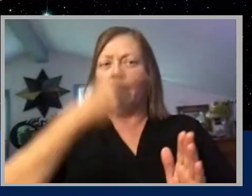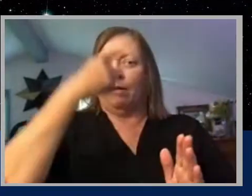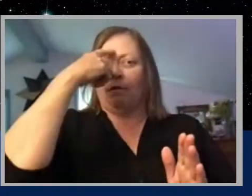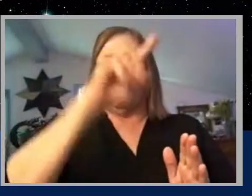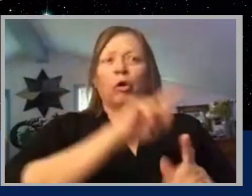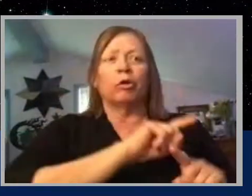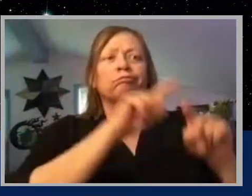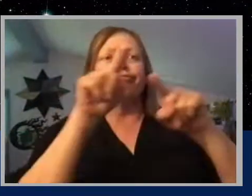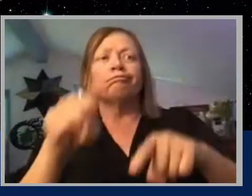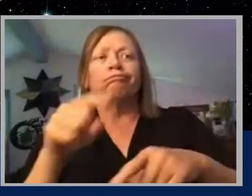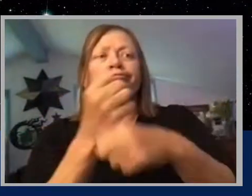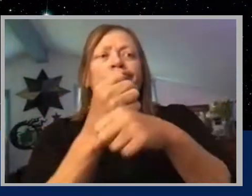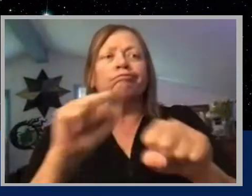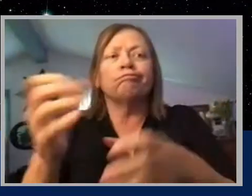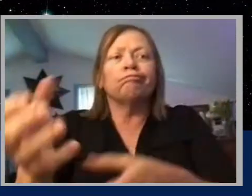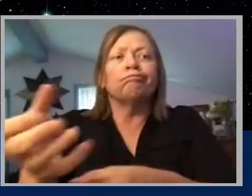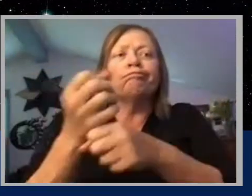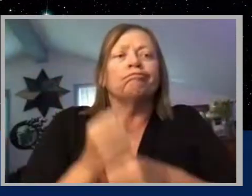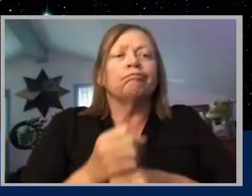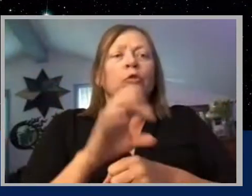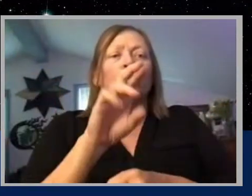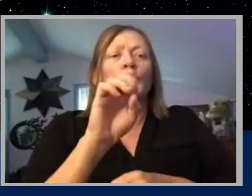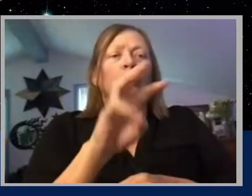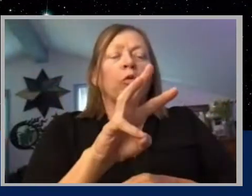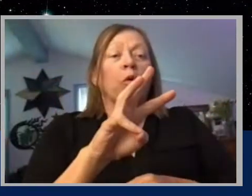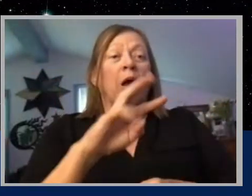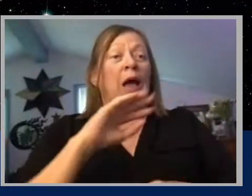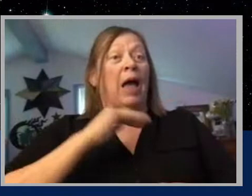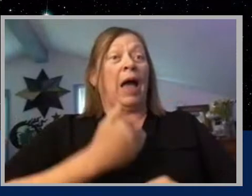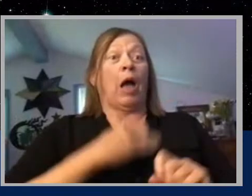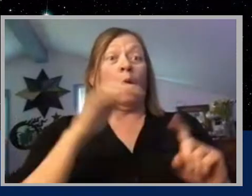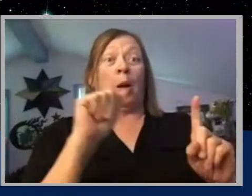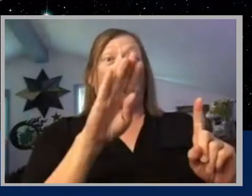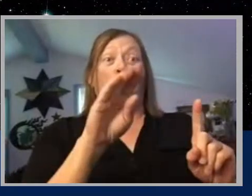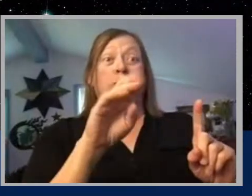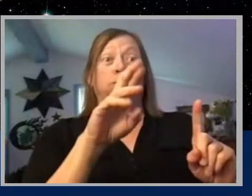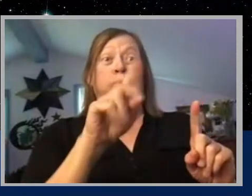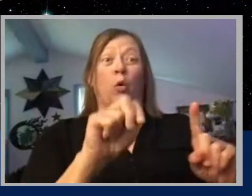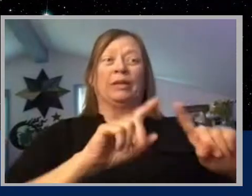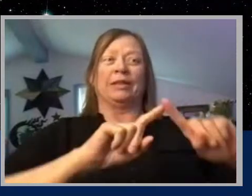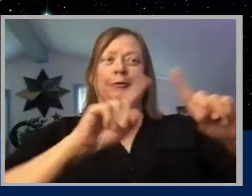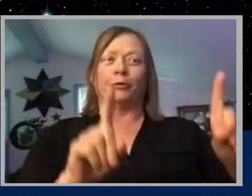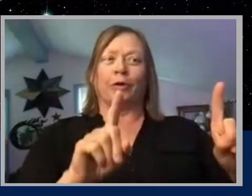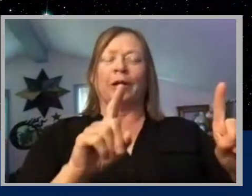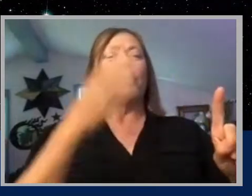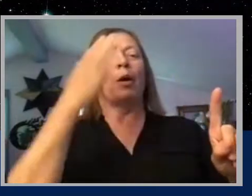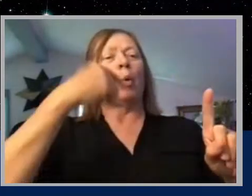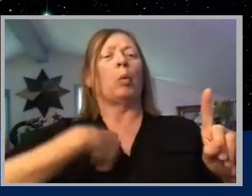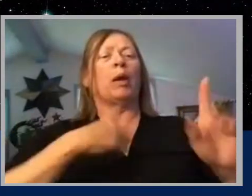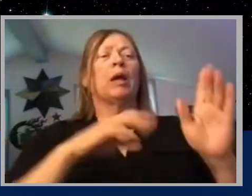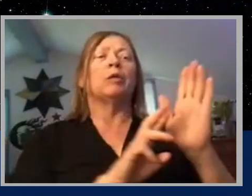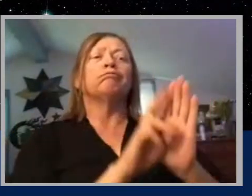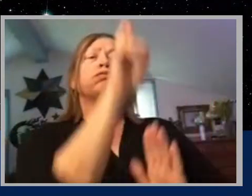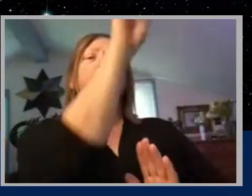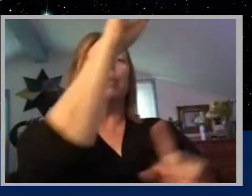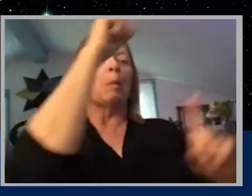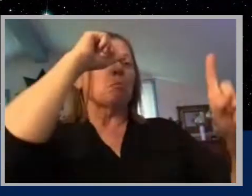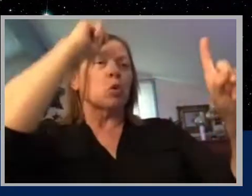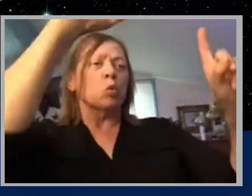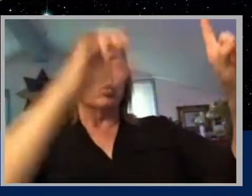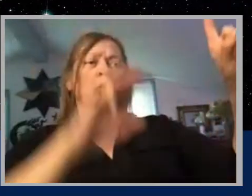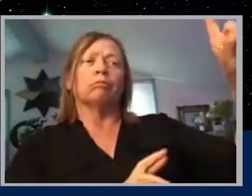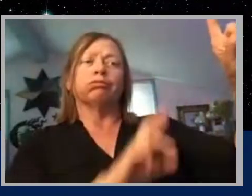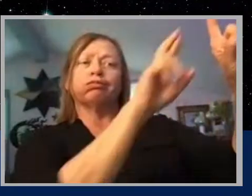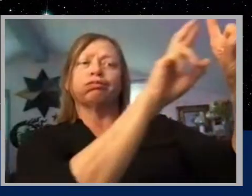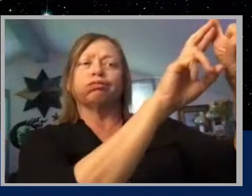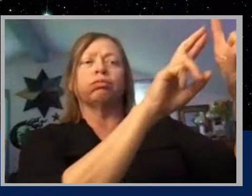definitely different than commercial crew. Our paths obviously are different. We're going to the moon as opposed to space station. Right. We could abort